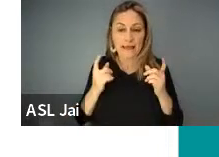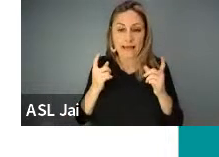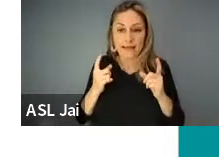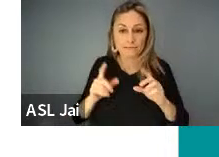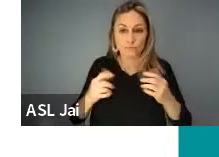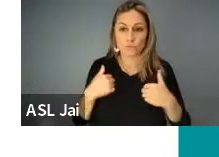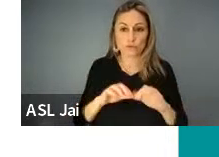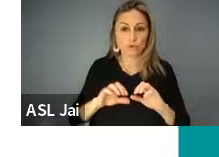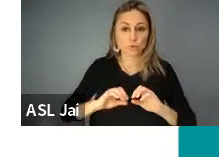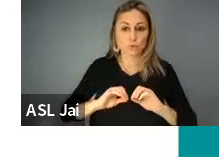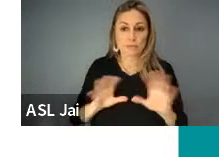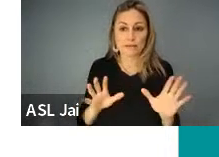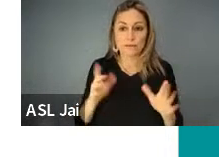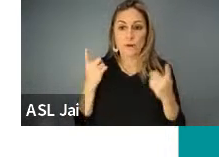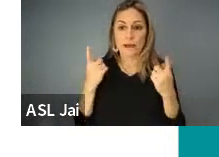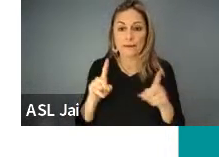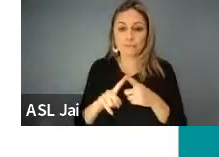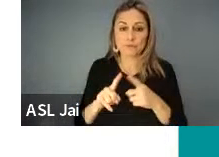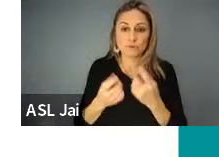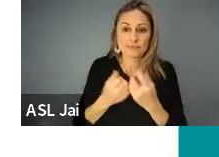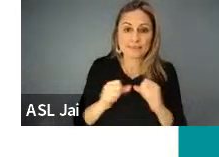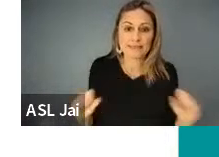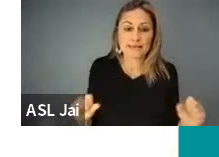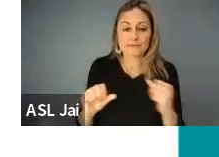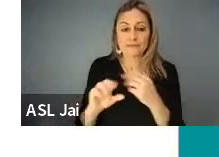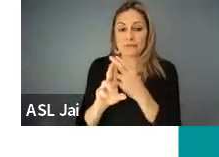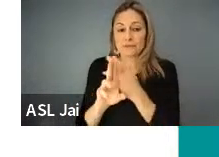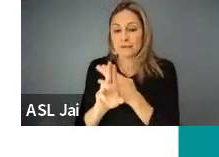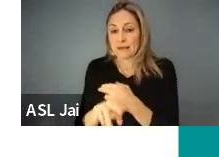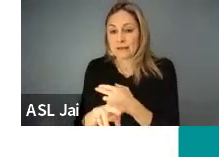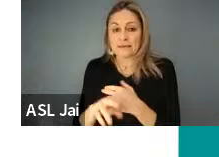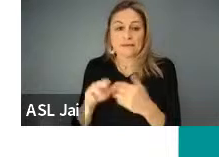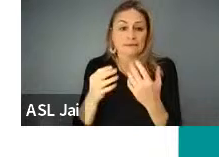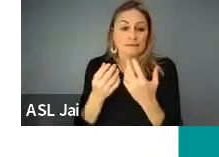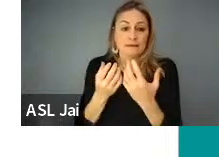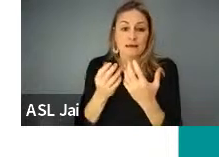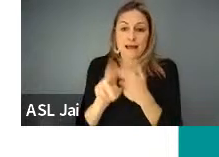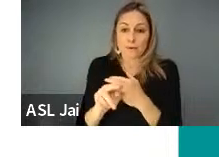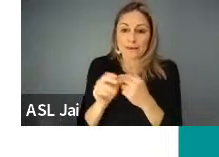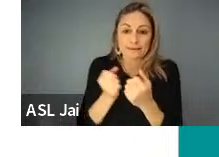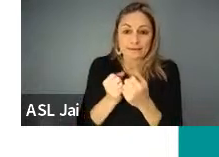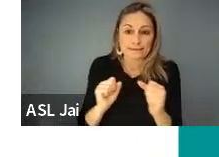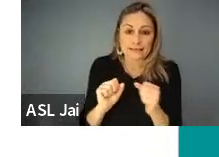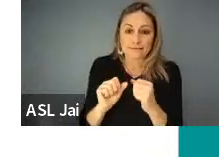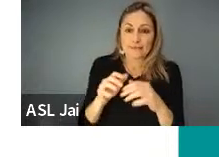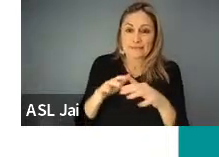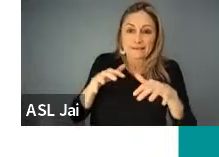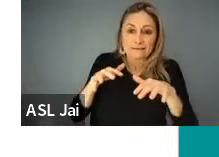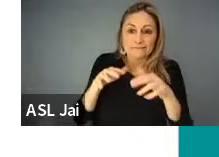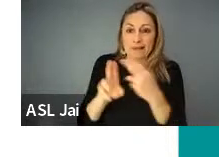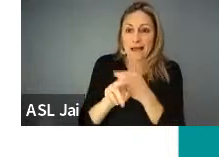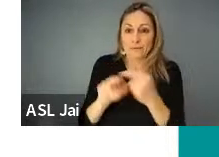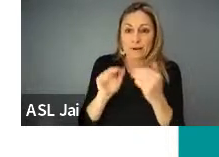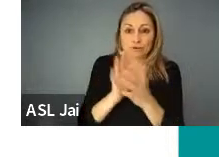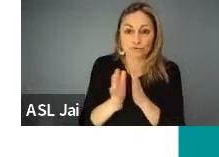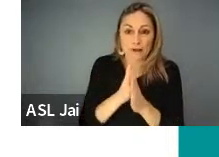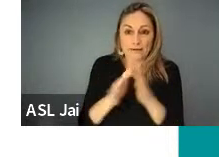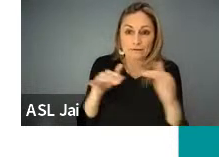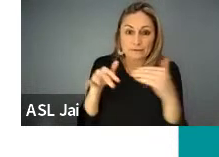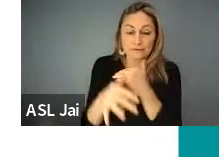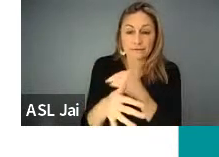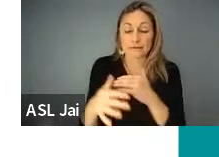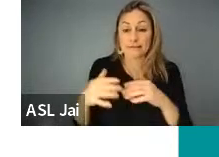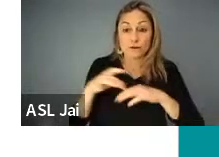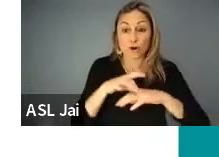to congestion? What happens to safety, seismic conditions, and so forth? And we contrast that and compare